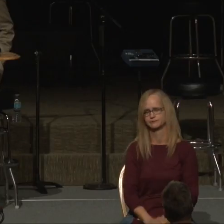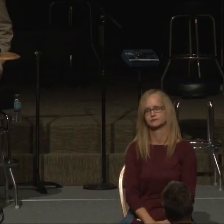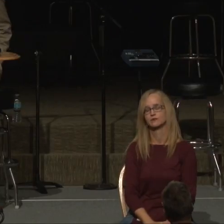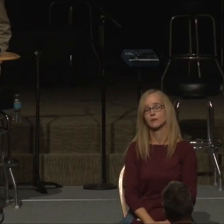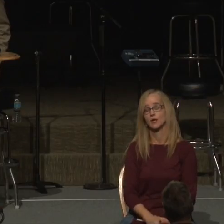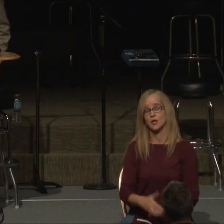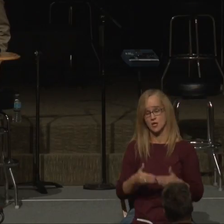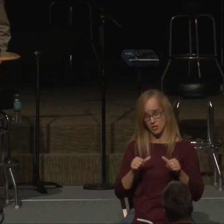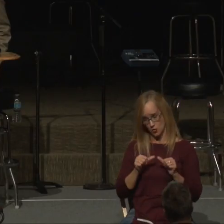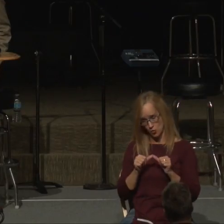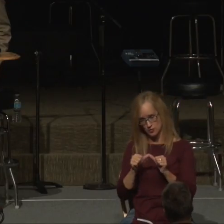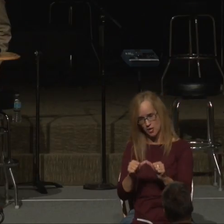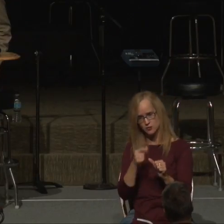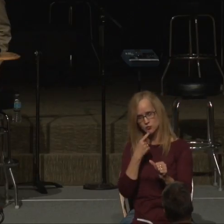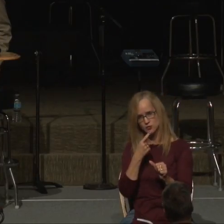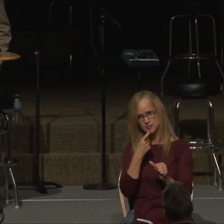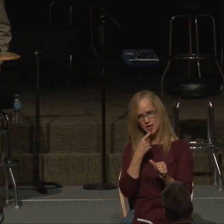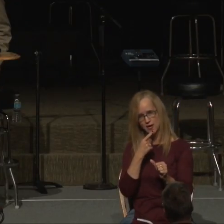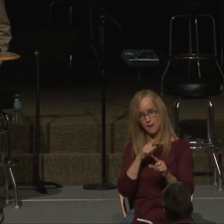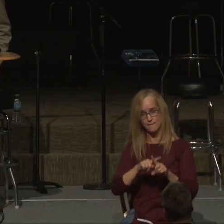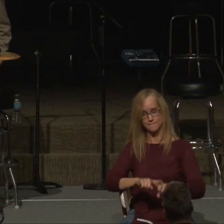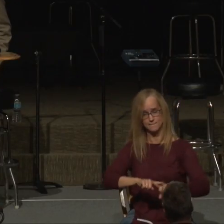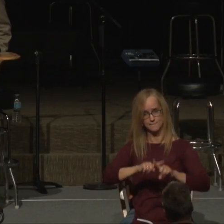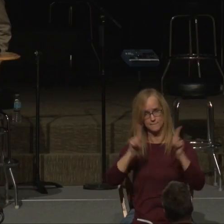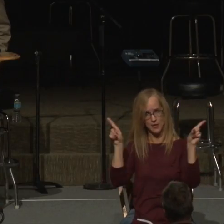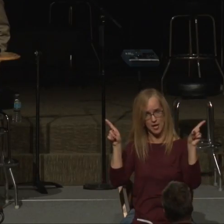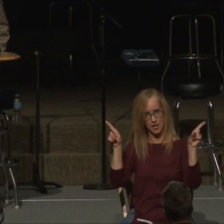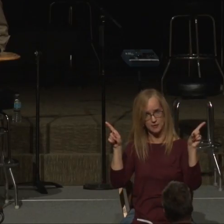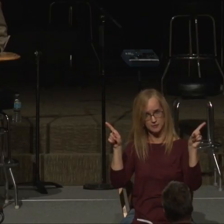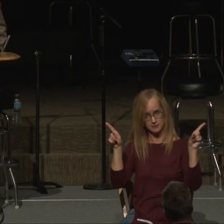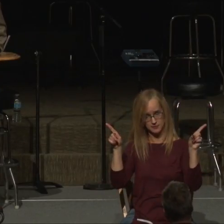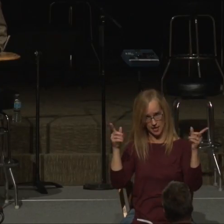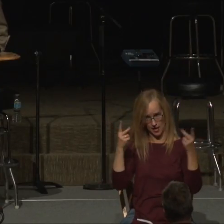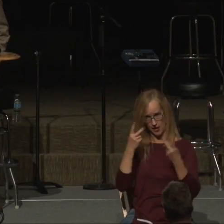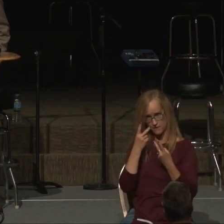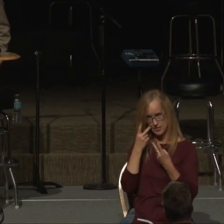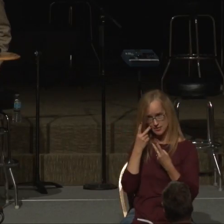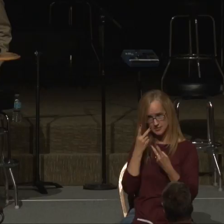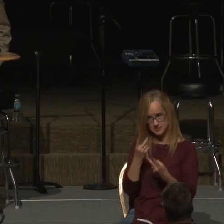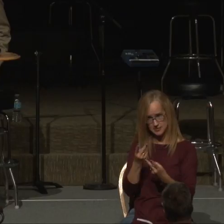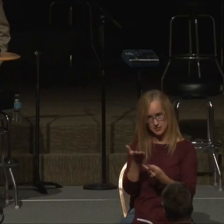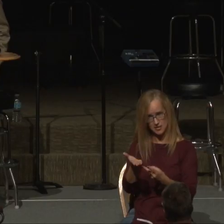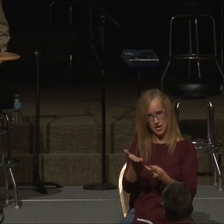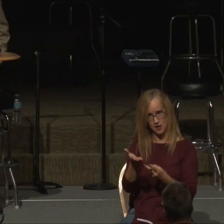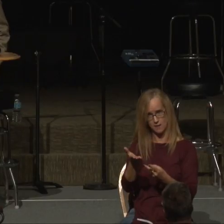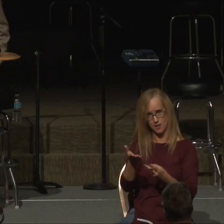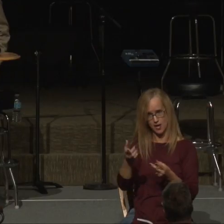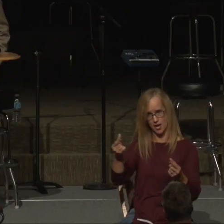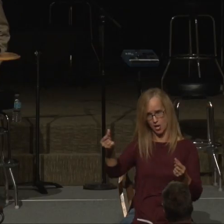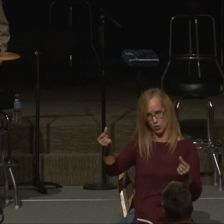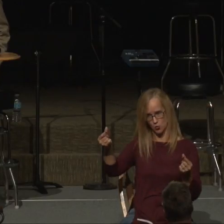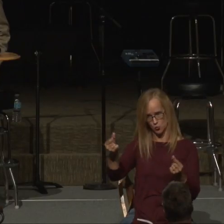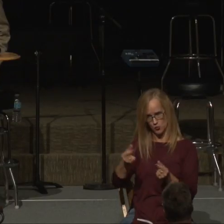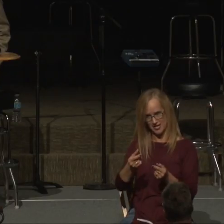It goes on to say, but having seen them and greeted them from